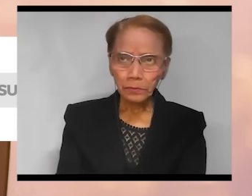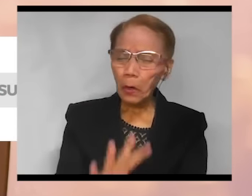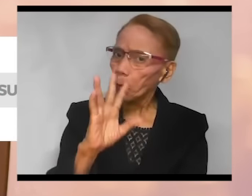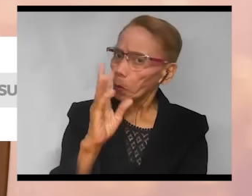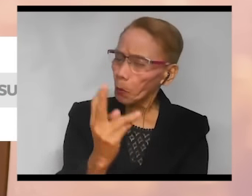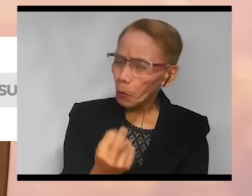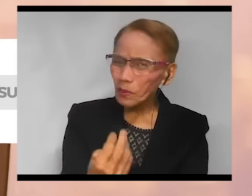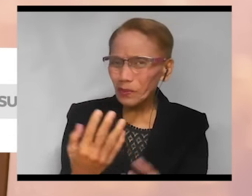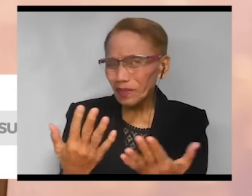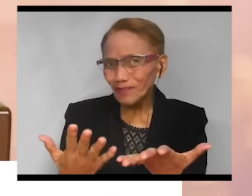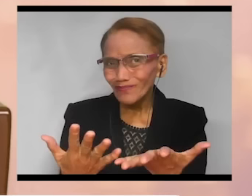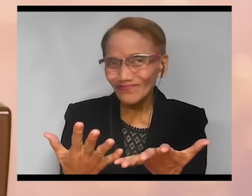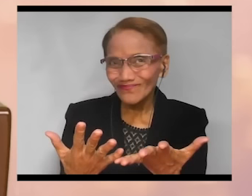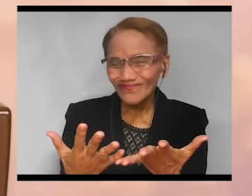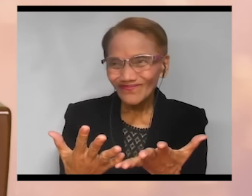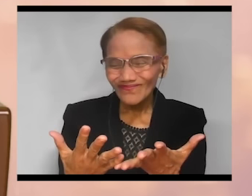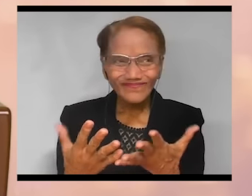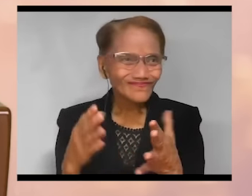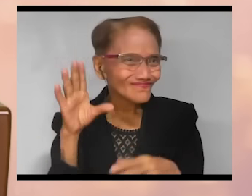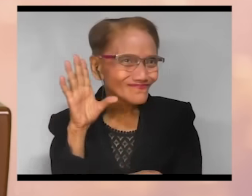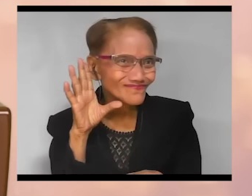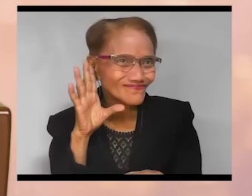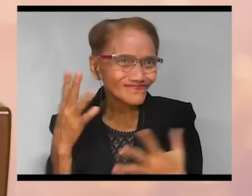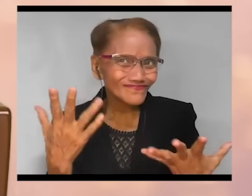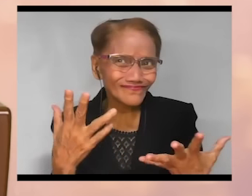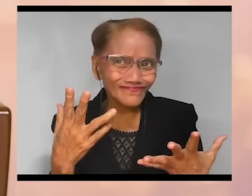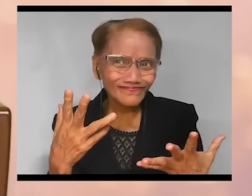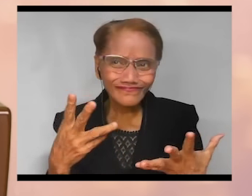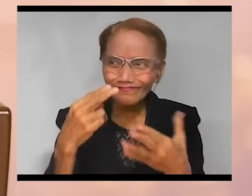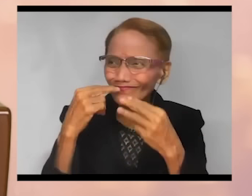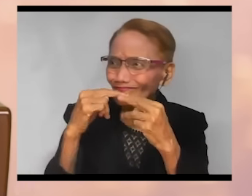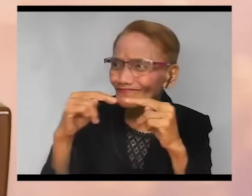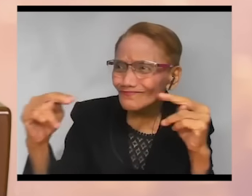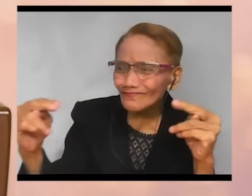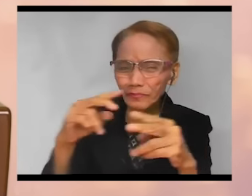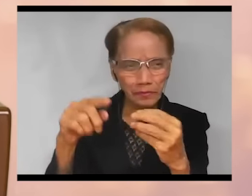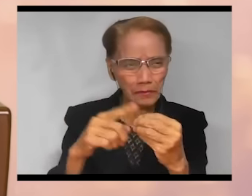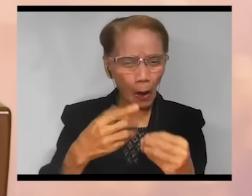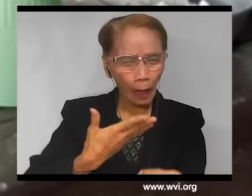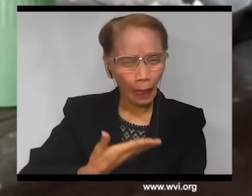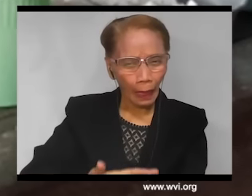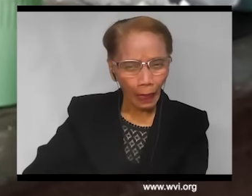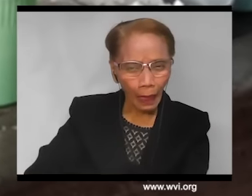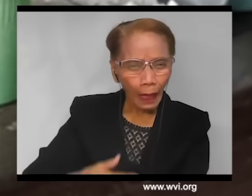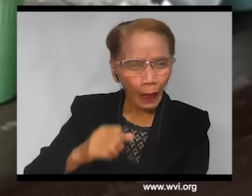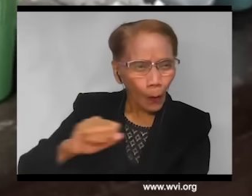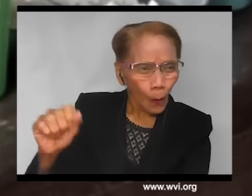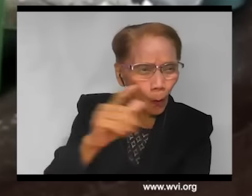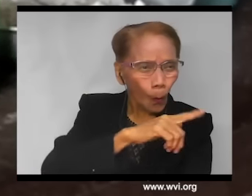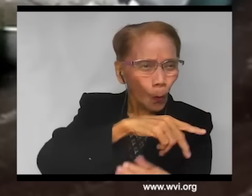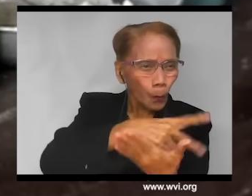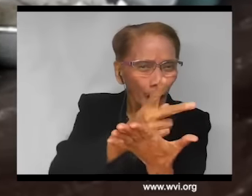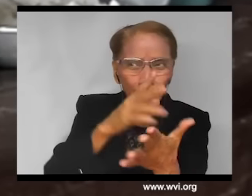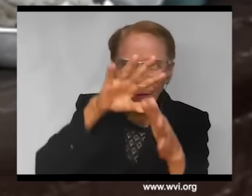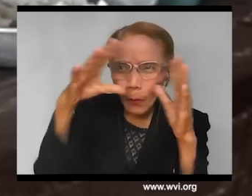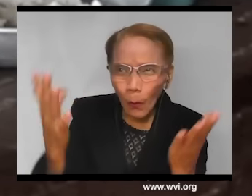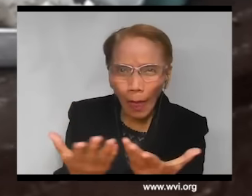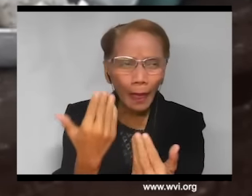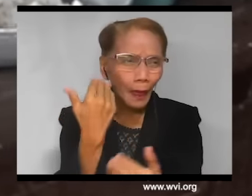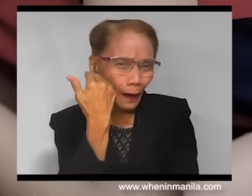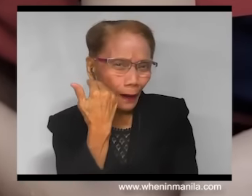Now, when we hear news of hunger in many parts of the world, the lack of food, the lack